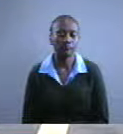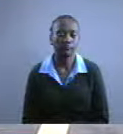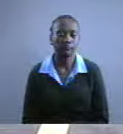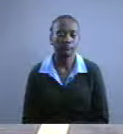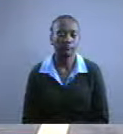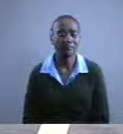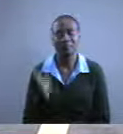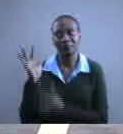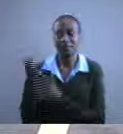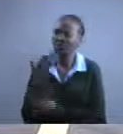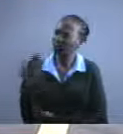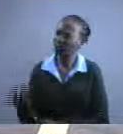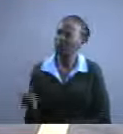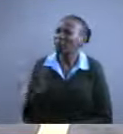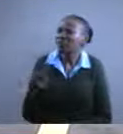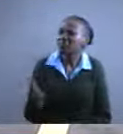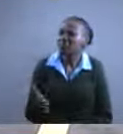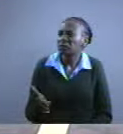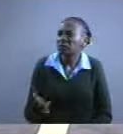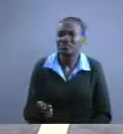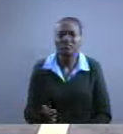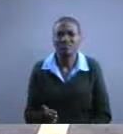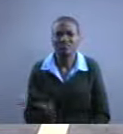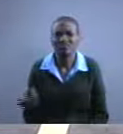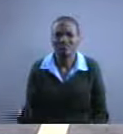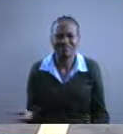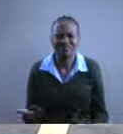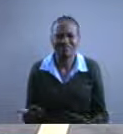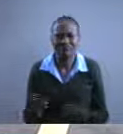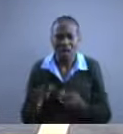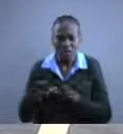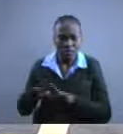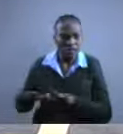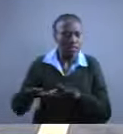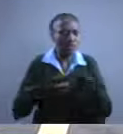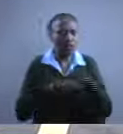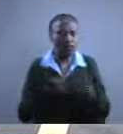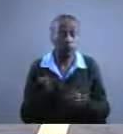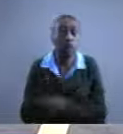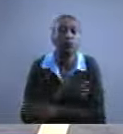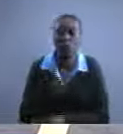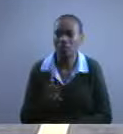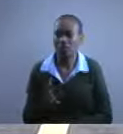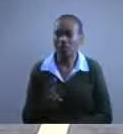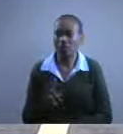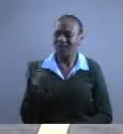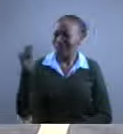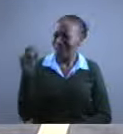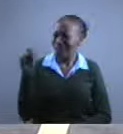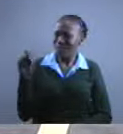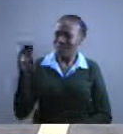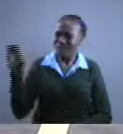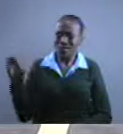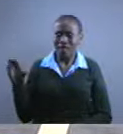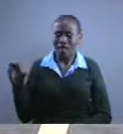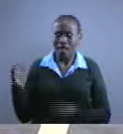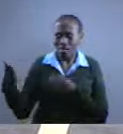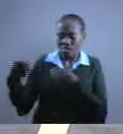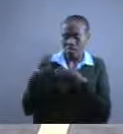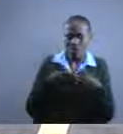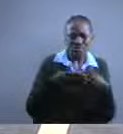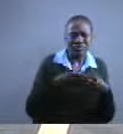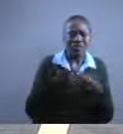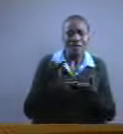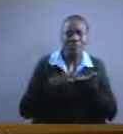Thank you, Honourable Speaker. But what a blow for democracy. The ANC uses its majority to shut down a debate on a